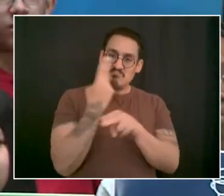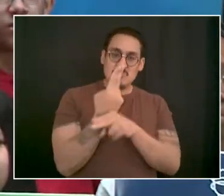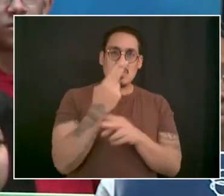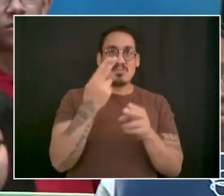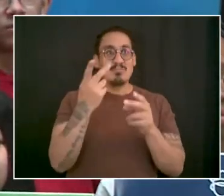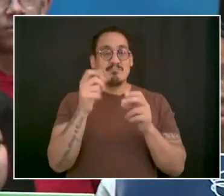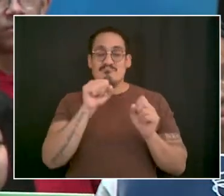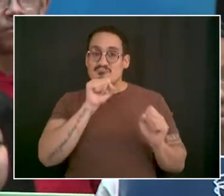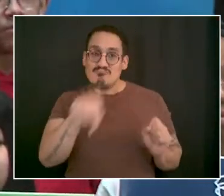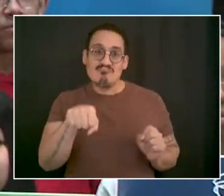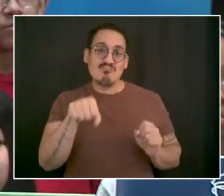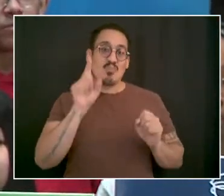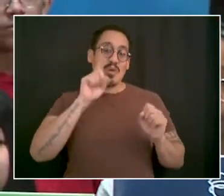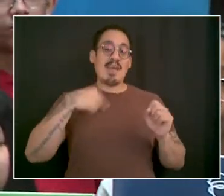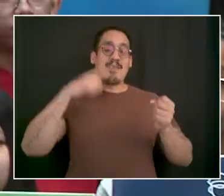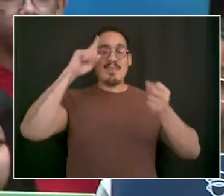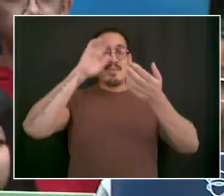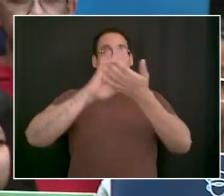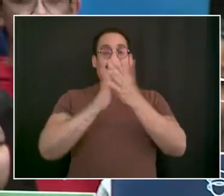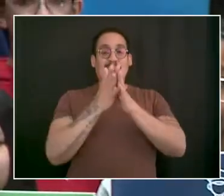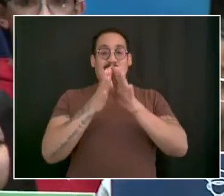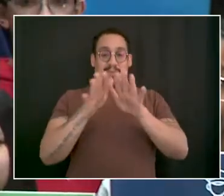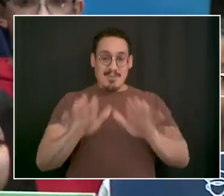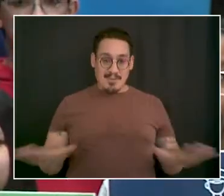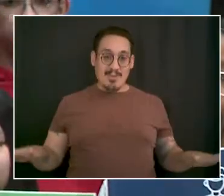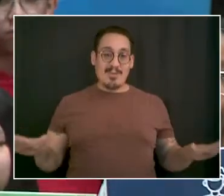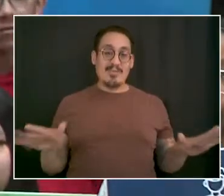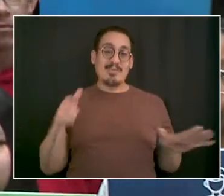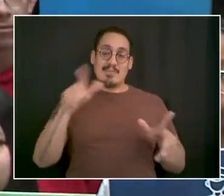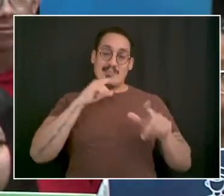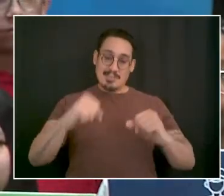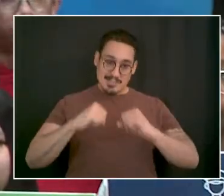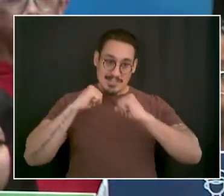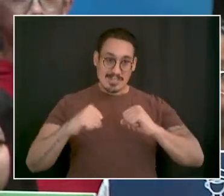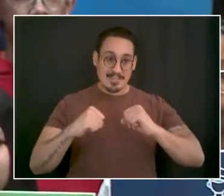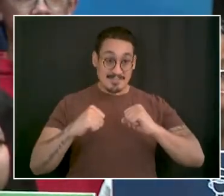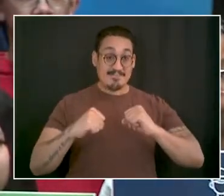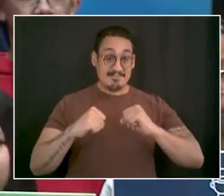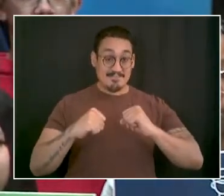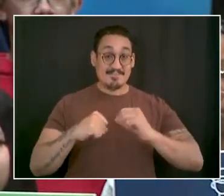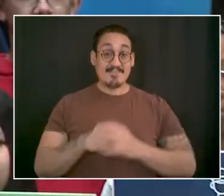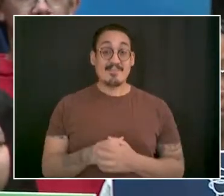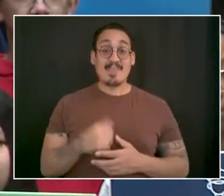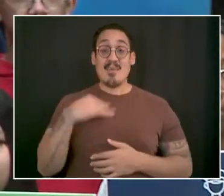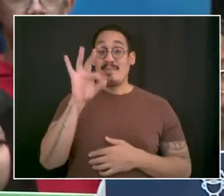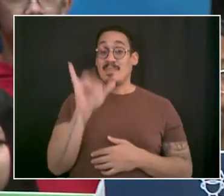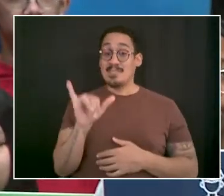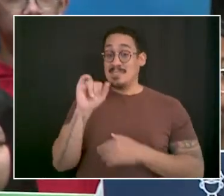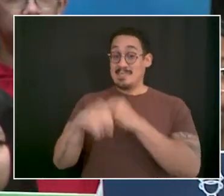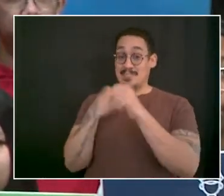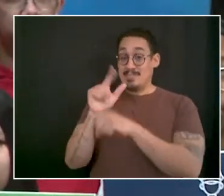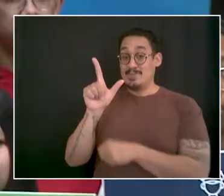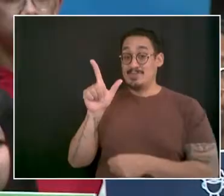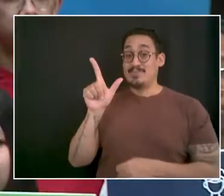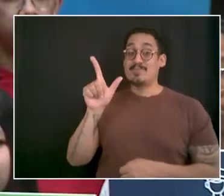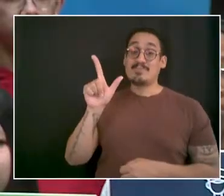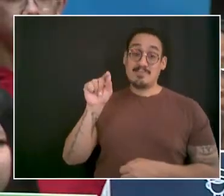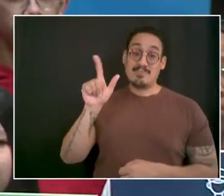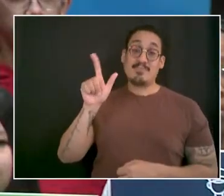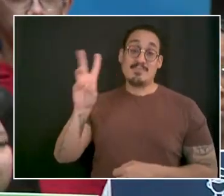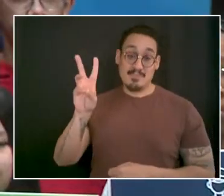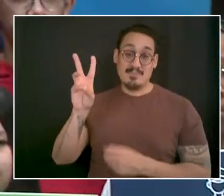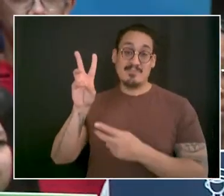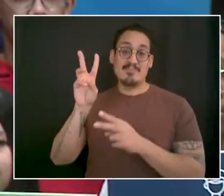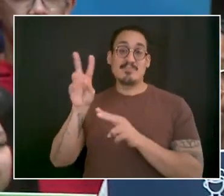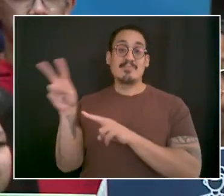will have peace of mind knowing they are secure. Our fiscal year 2026 executive budget looks out for